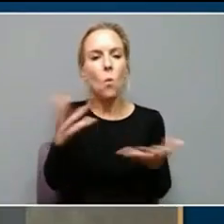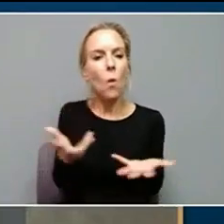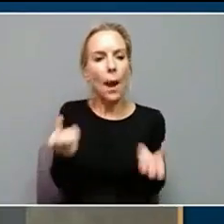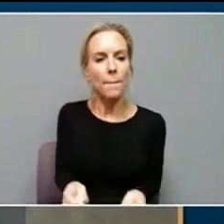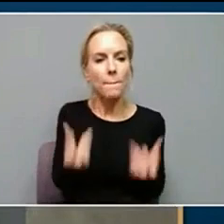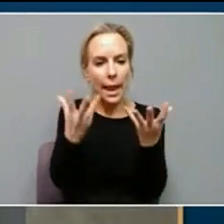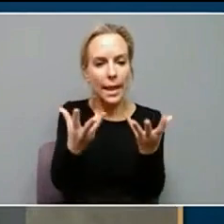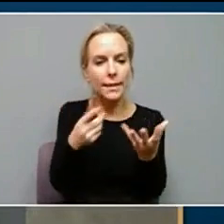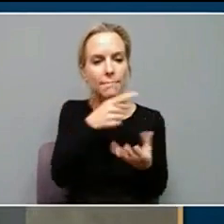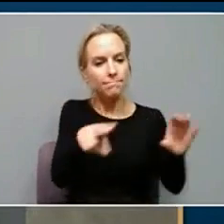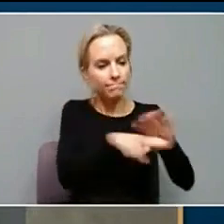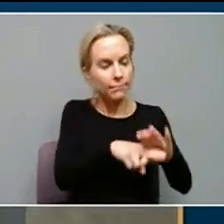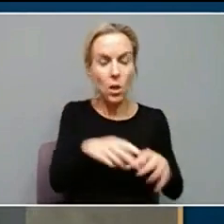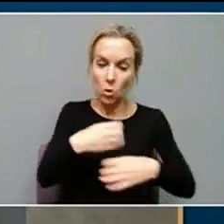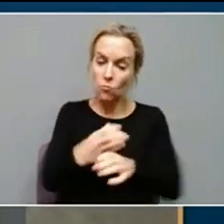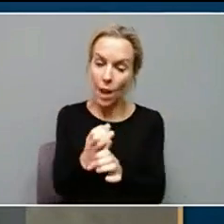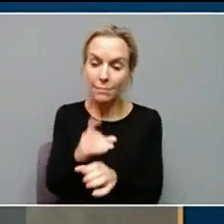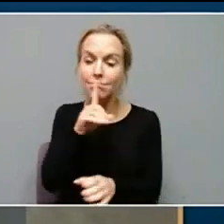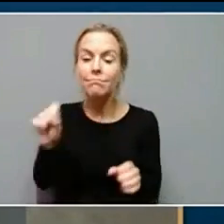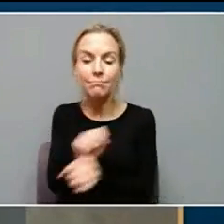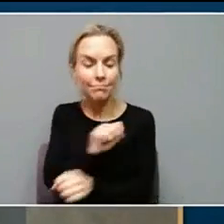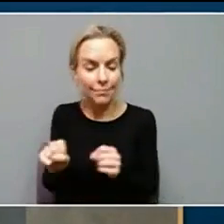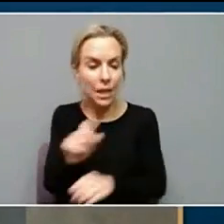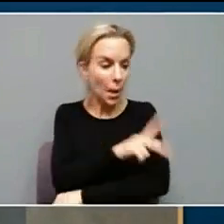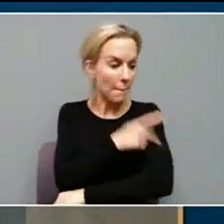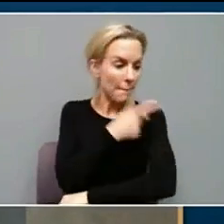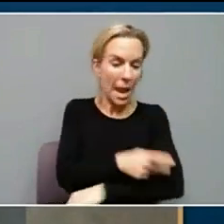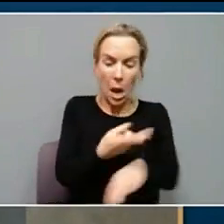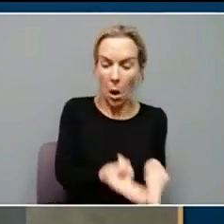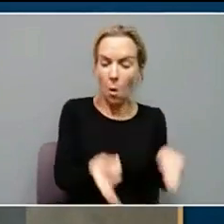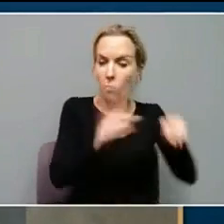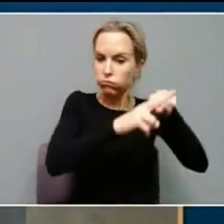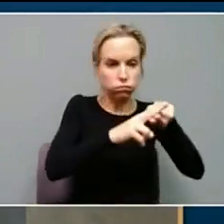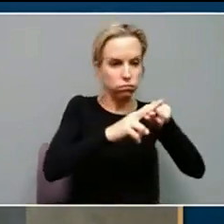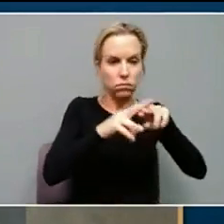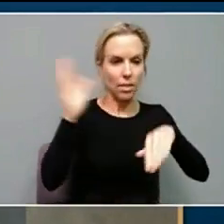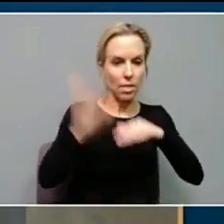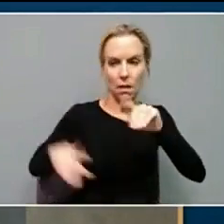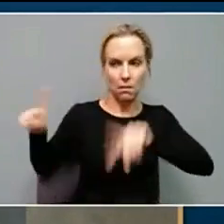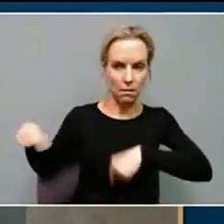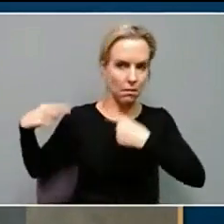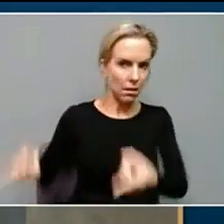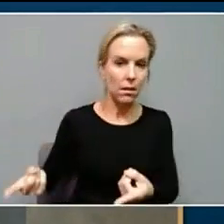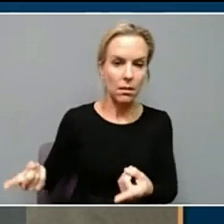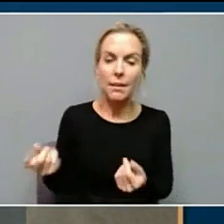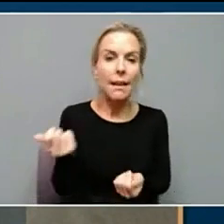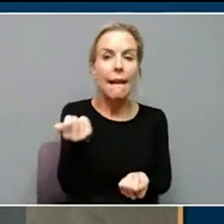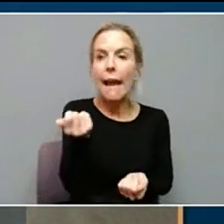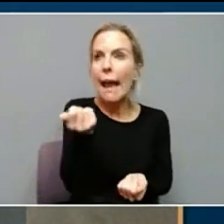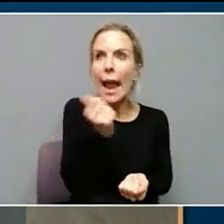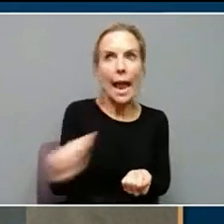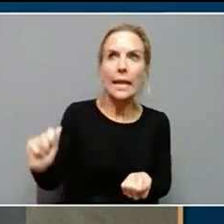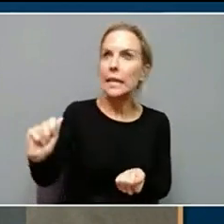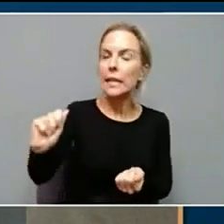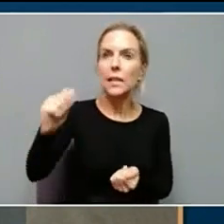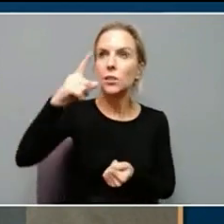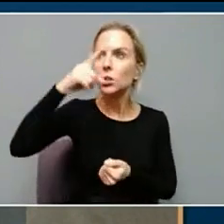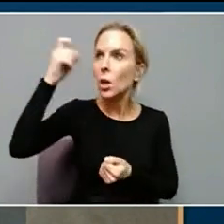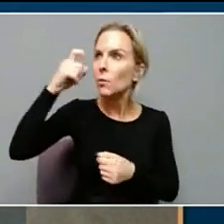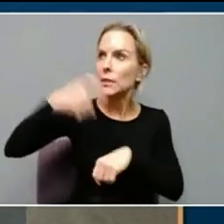The crisis is real. Our patient volumes are higher than they ever have been in any summertime period in the history of our hospital